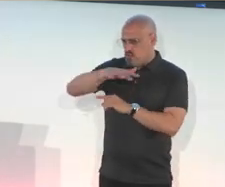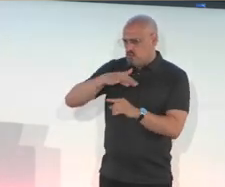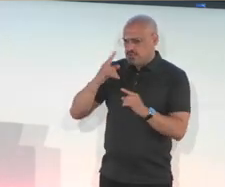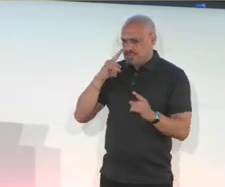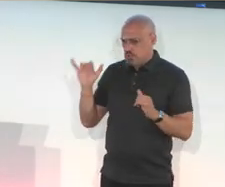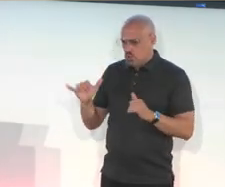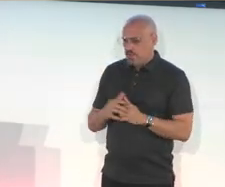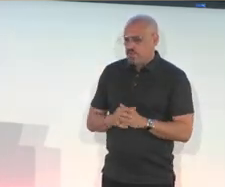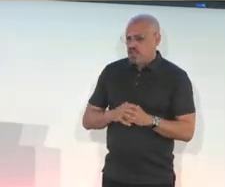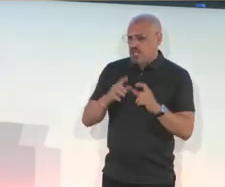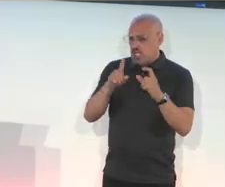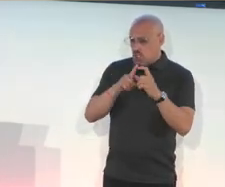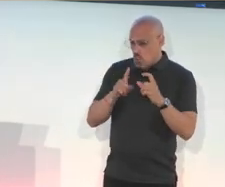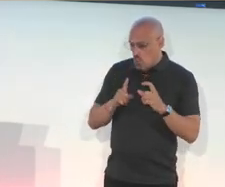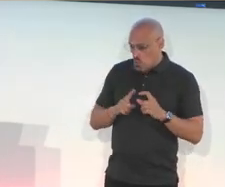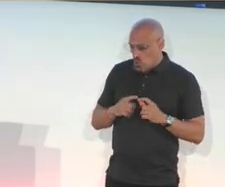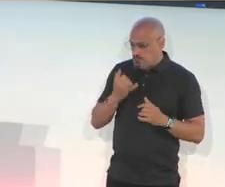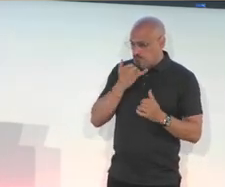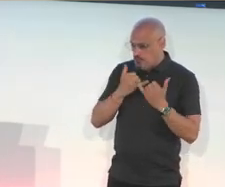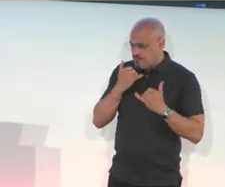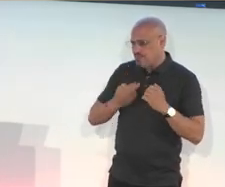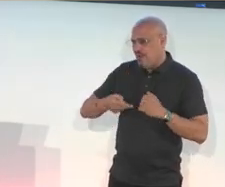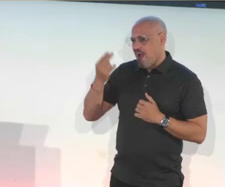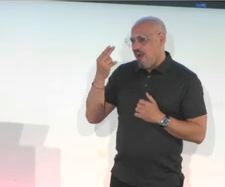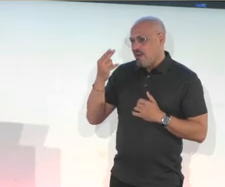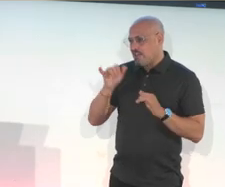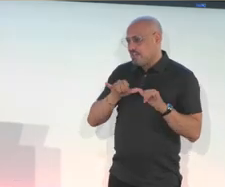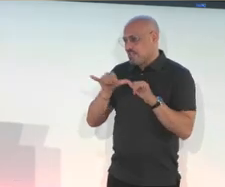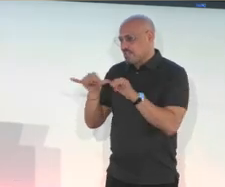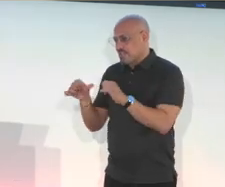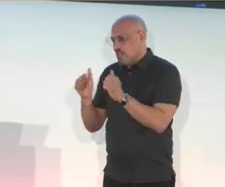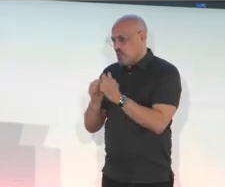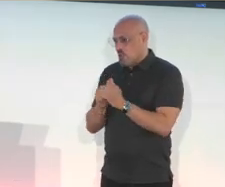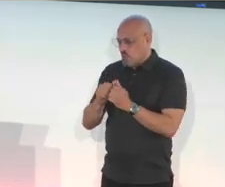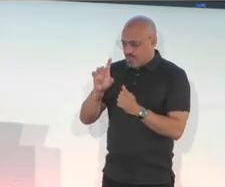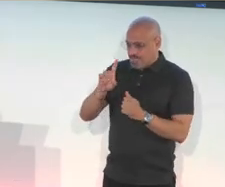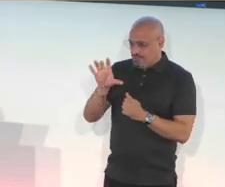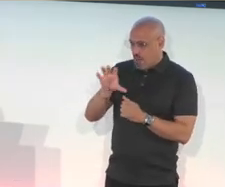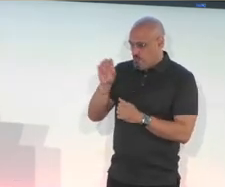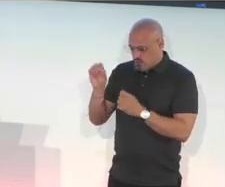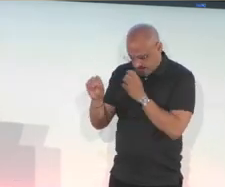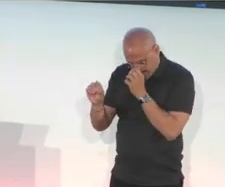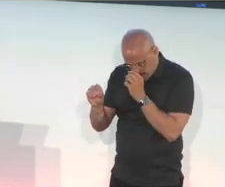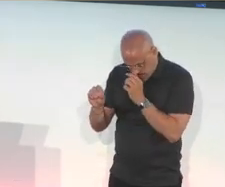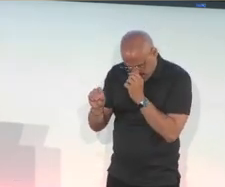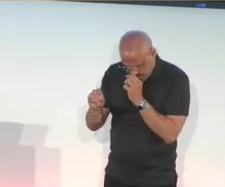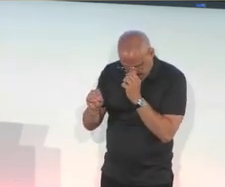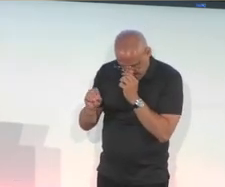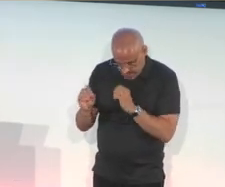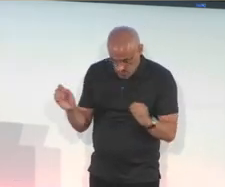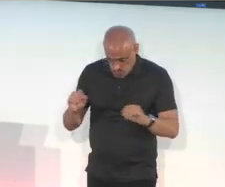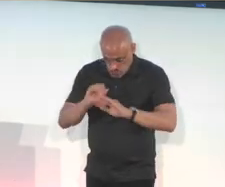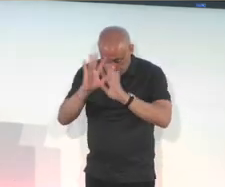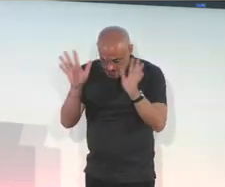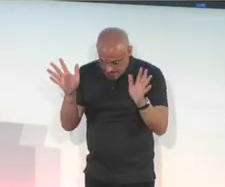And the word error rates for this were really high. They were consistently between 80 to 85%. So it's clear